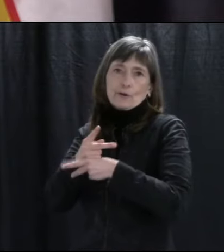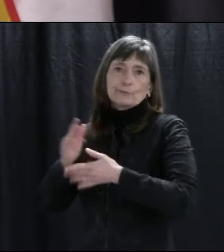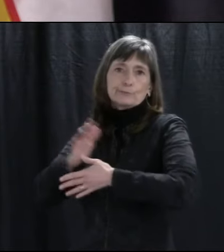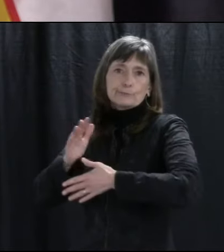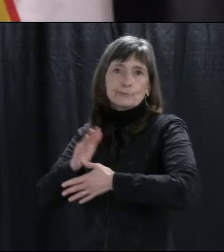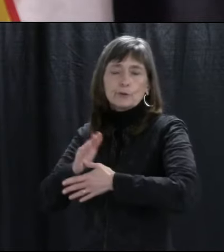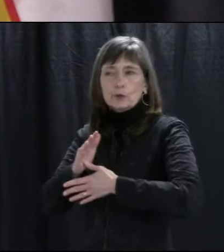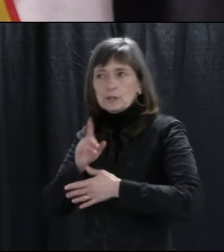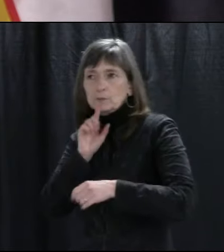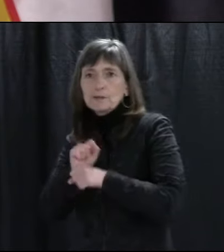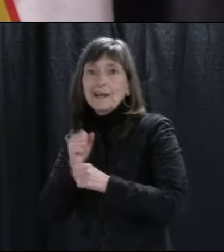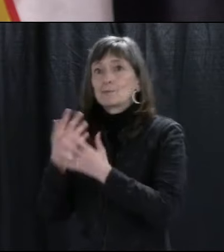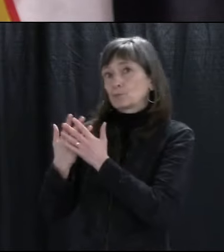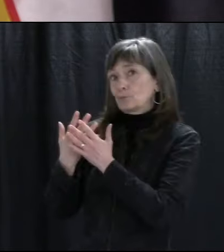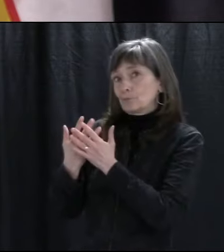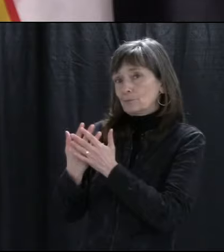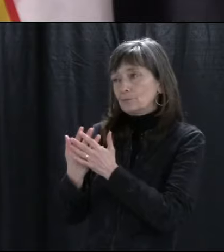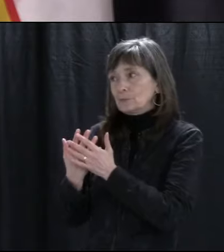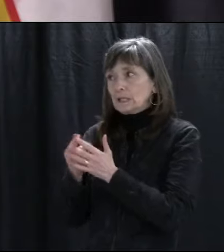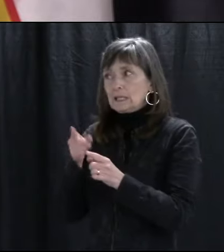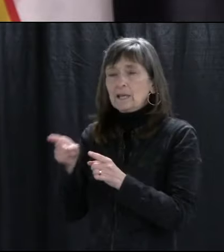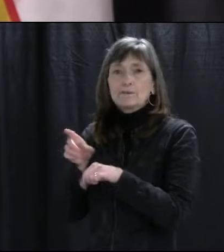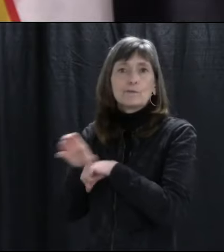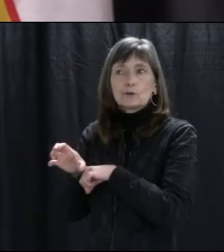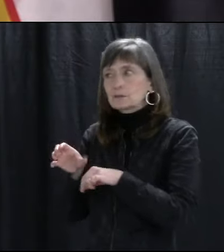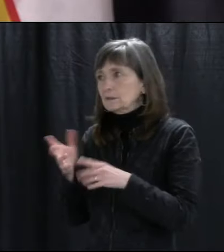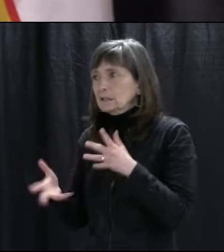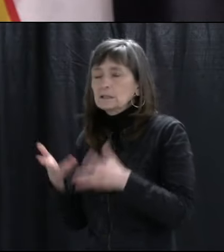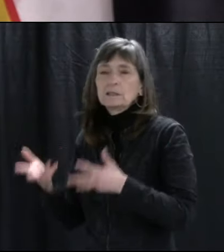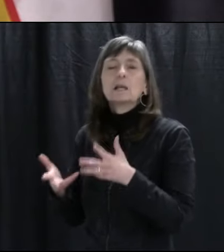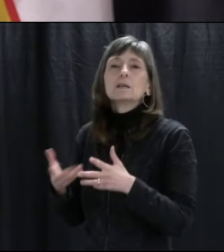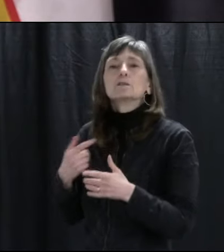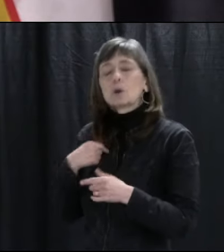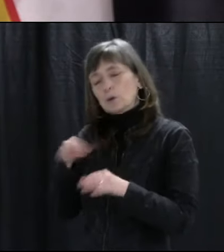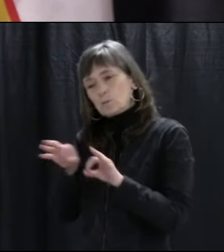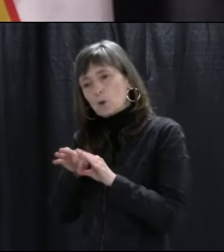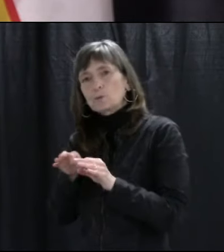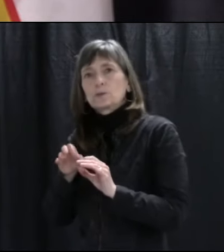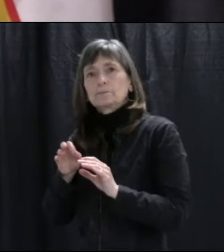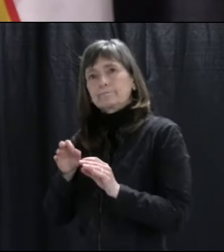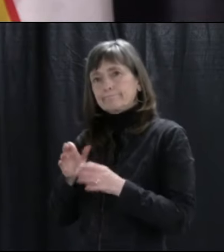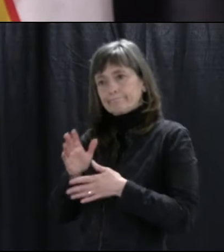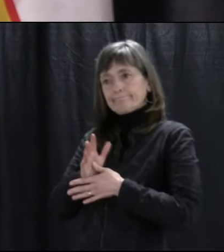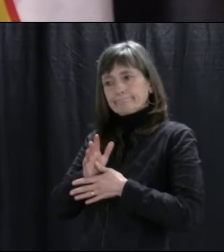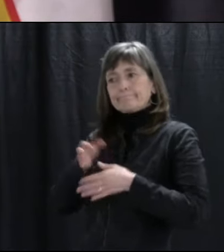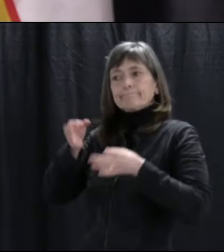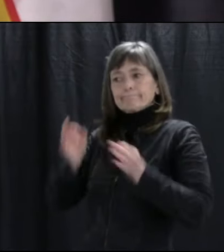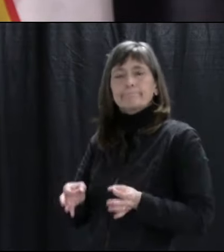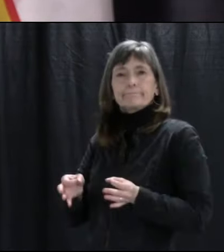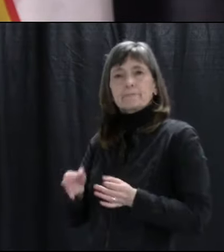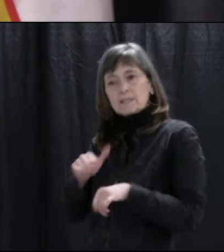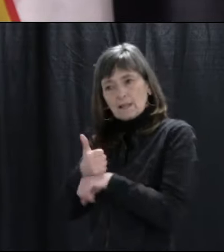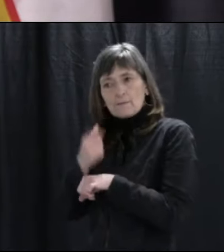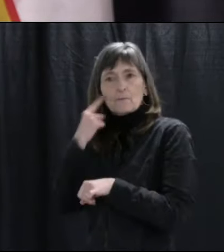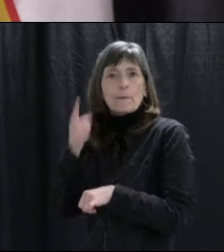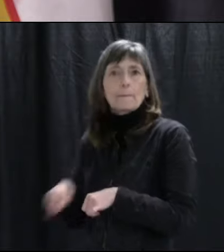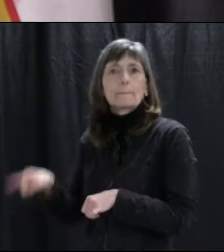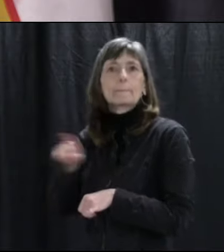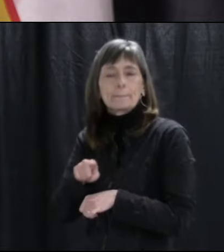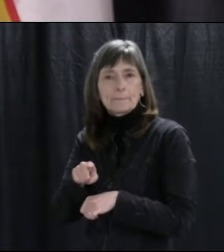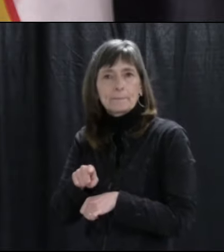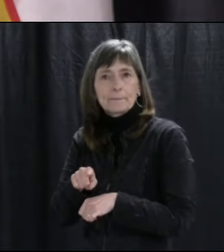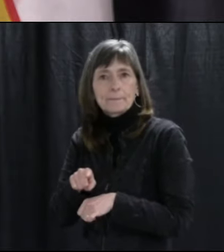and some of our correctional officers, police enforcers, and so on. So it was important that we get the message to those who are working front lines. But